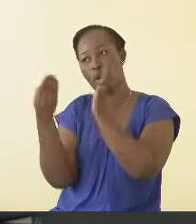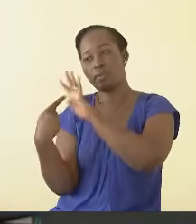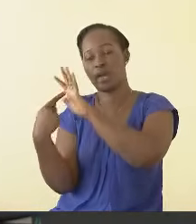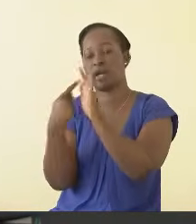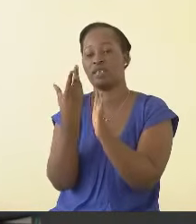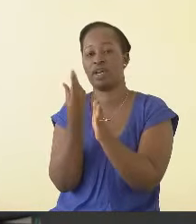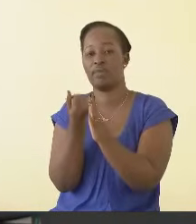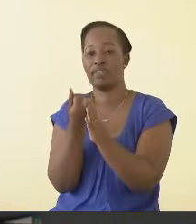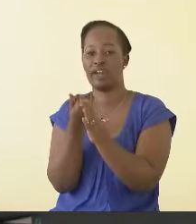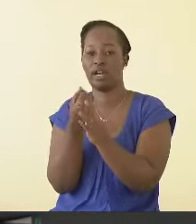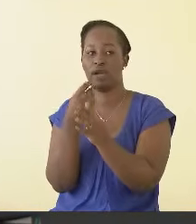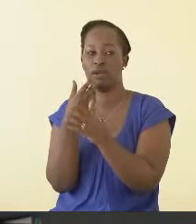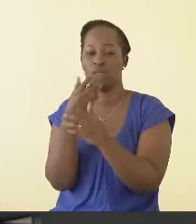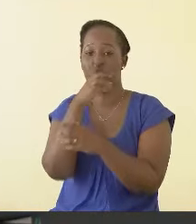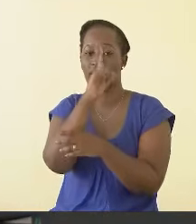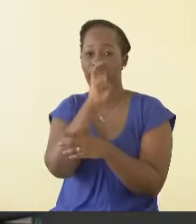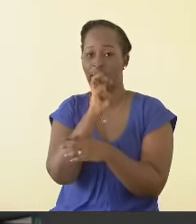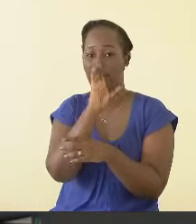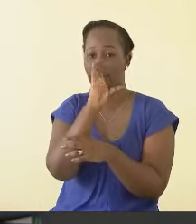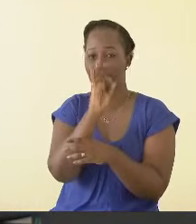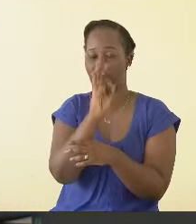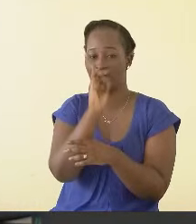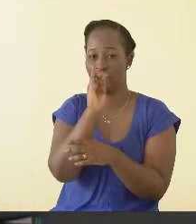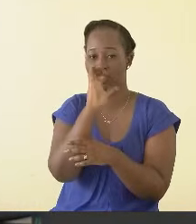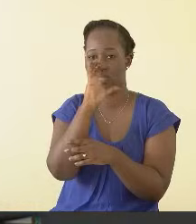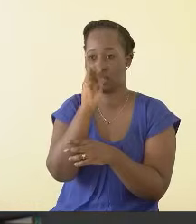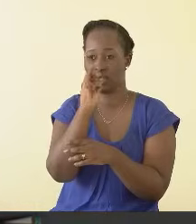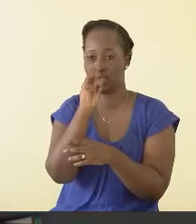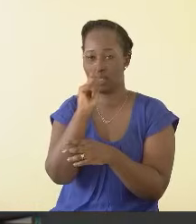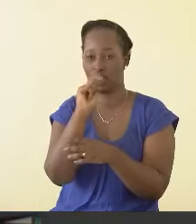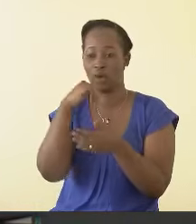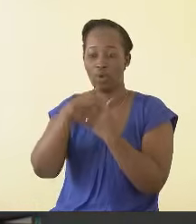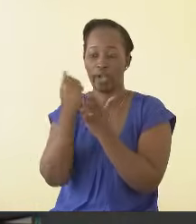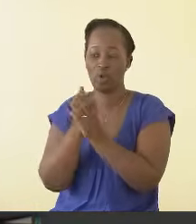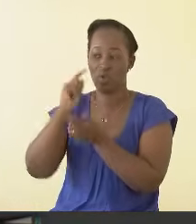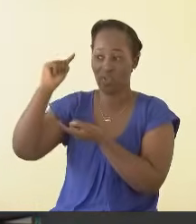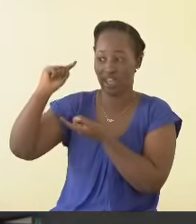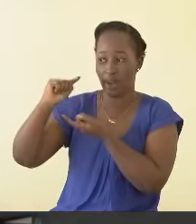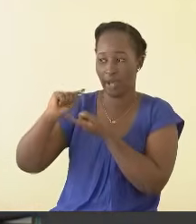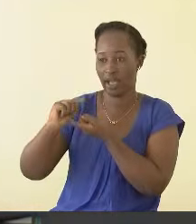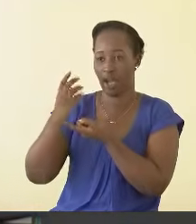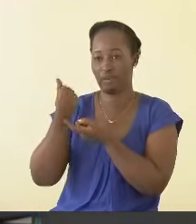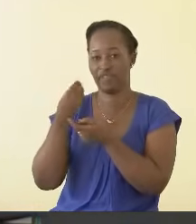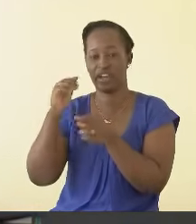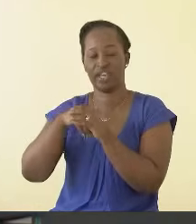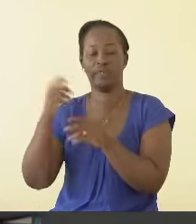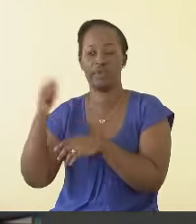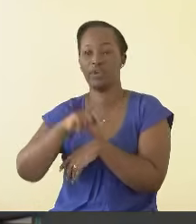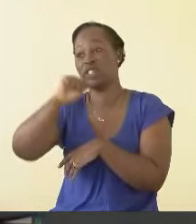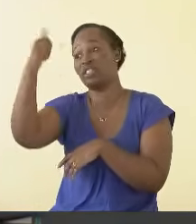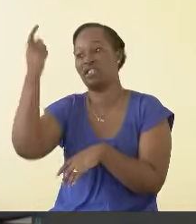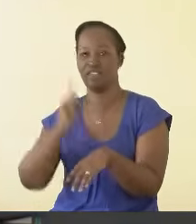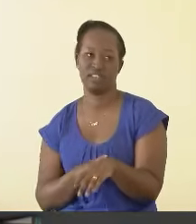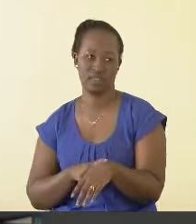very period. So a deficit will reduce the cash inflows of the next period. You don't leave it there,